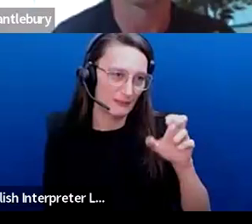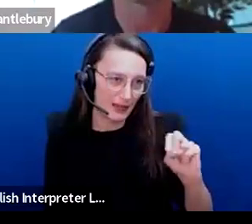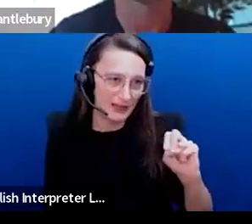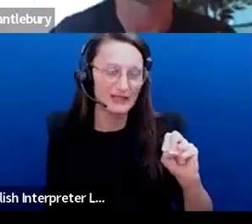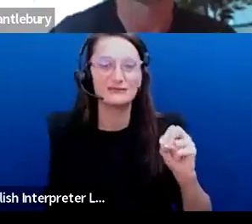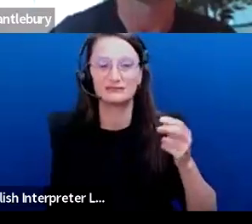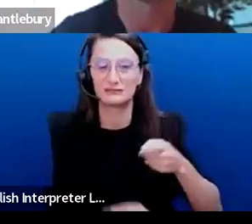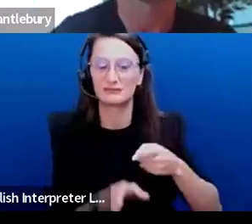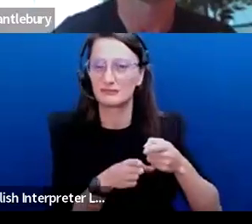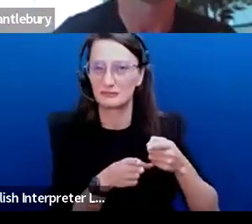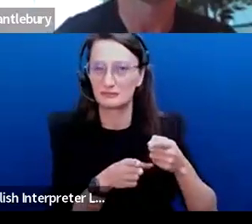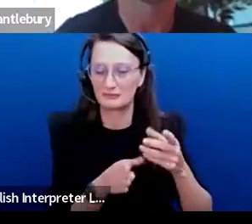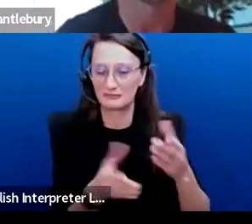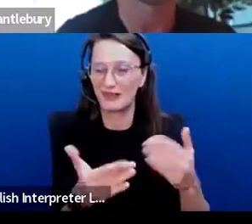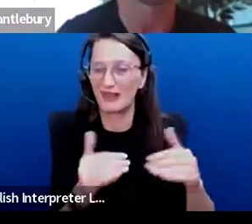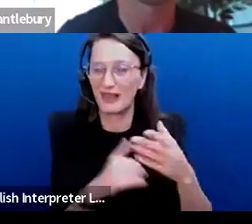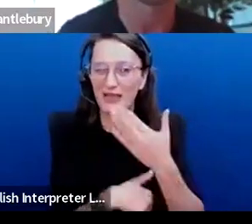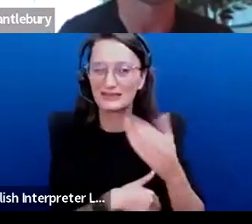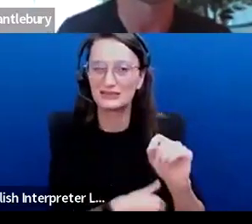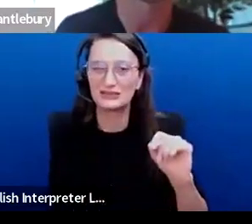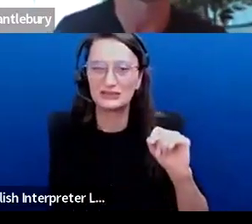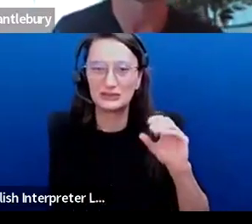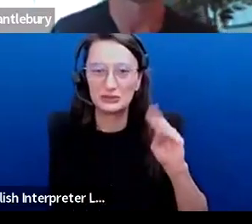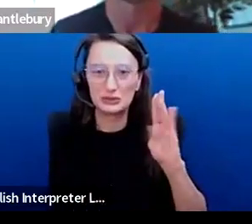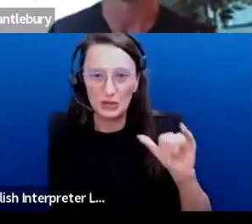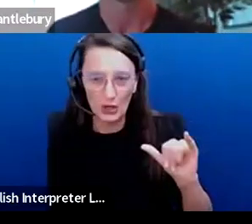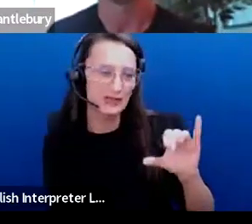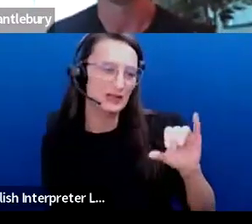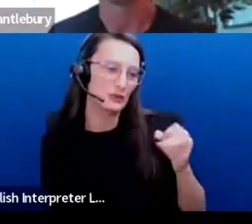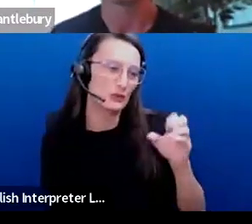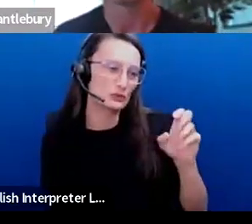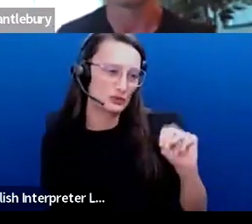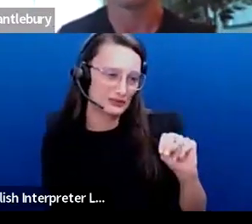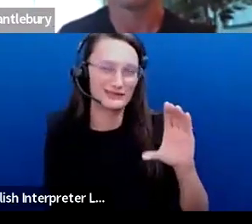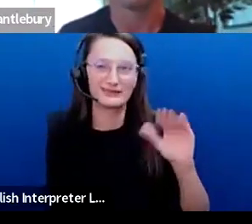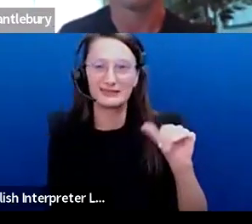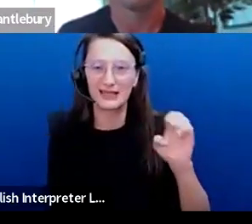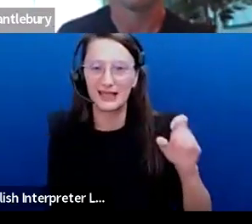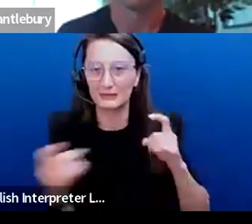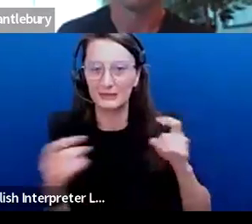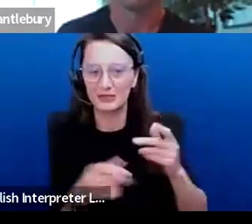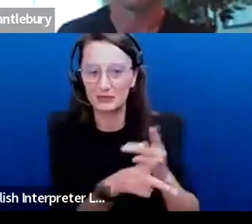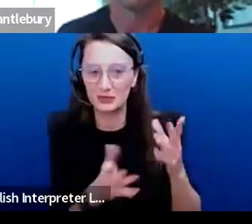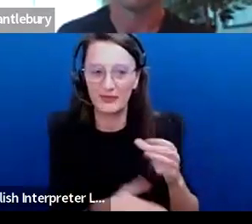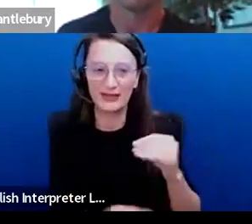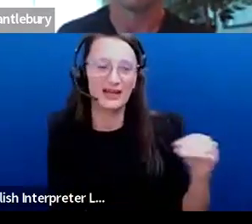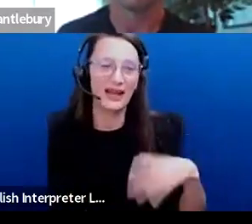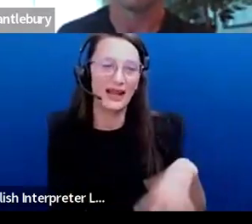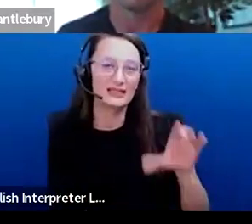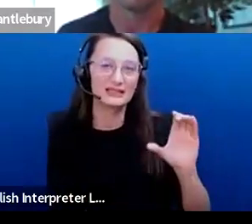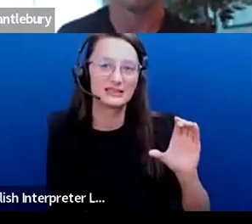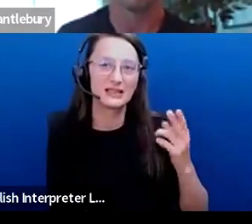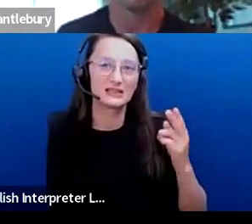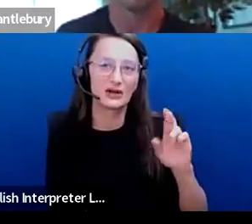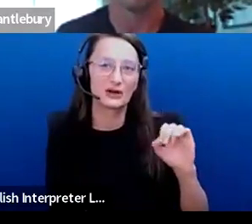Megan. And we have Toby Golden, our intensive case management unit supervisor. Good morning to Toby. And Christy from my